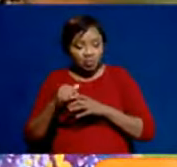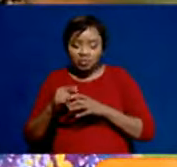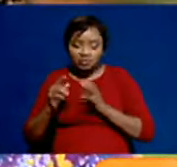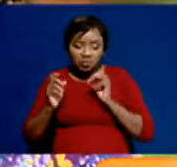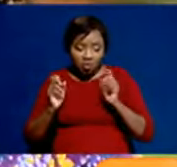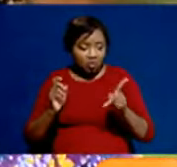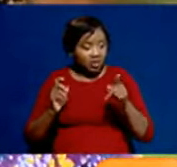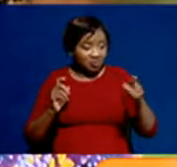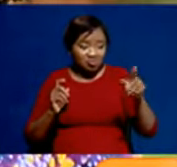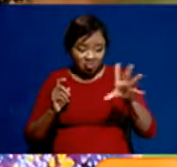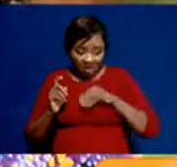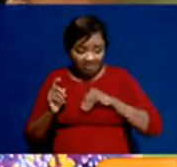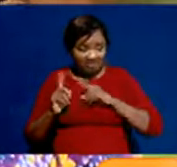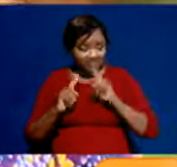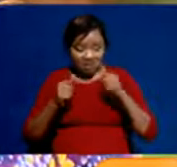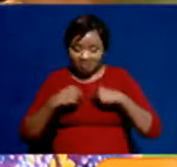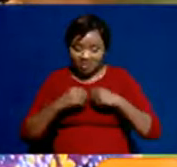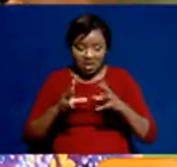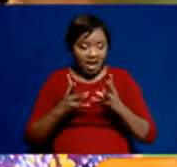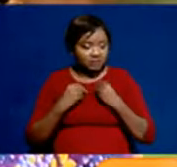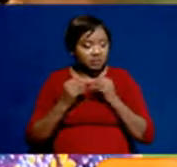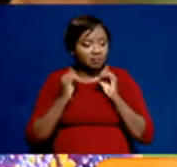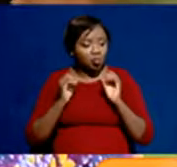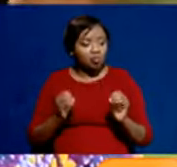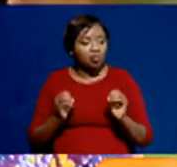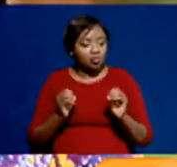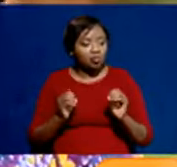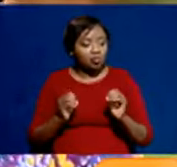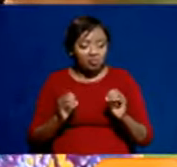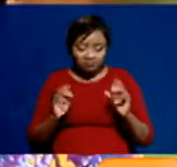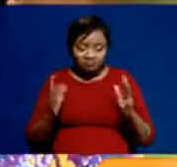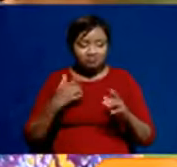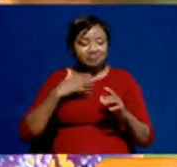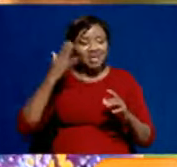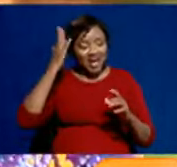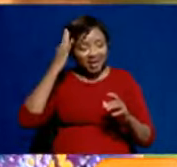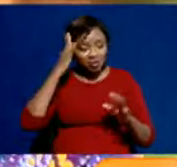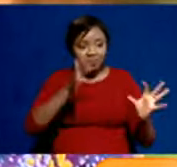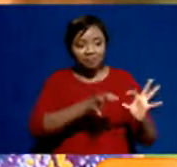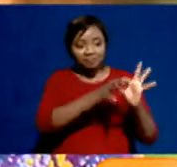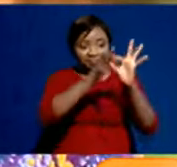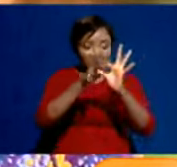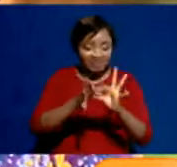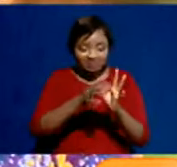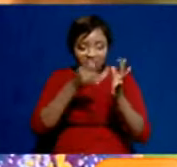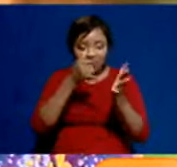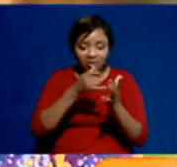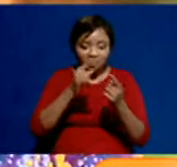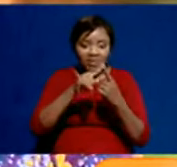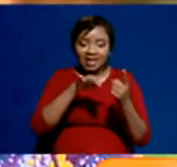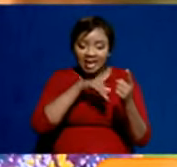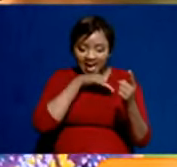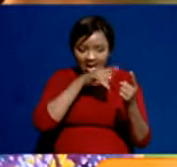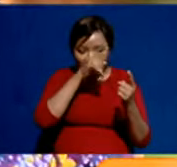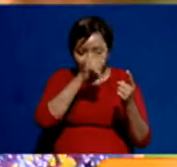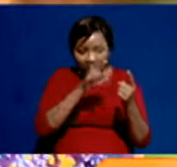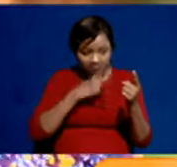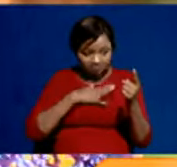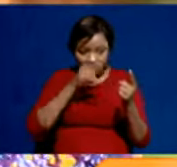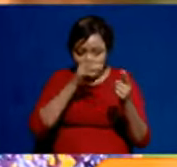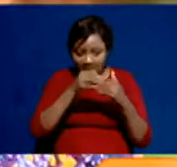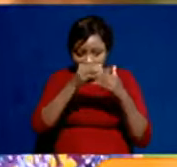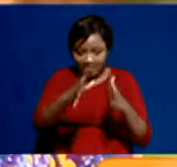Okay? And I know Azimio, including my leader, Raila Odinga, is